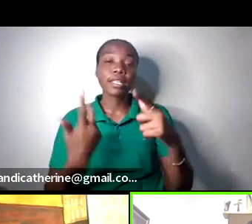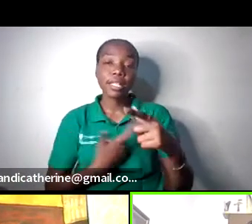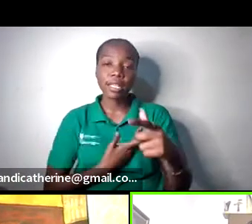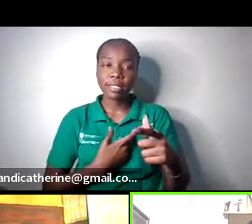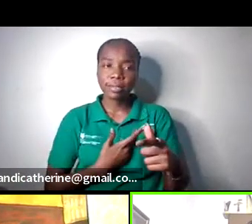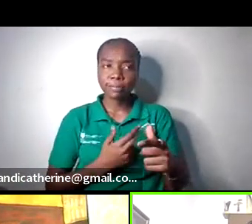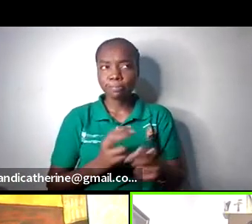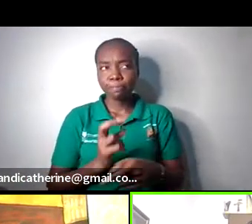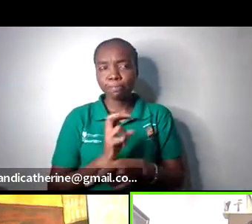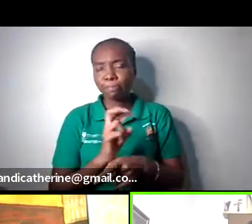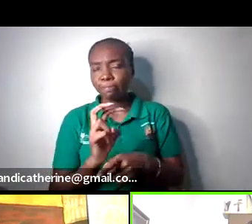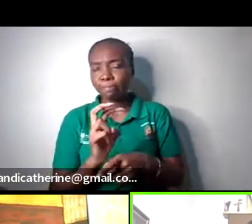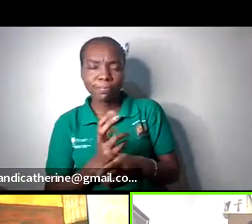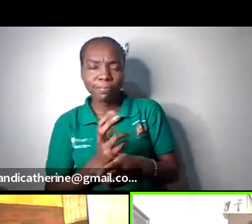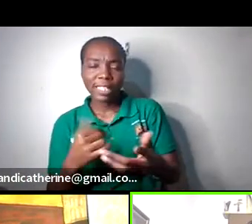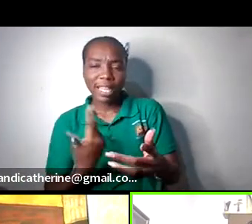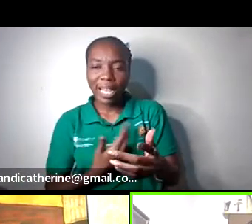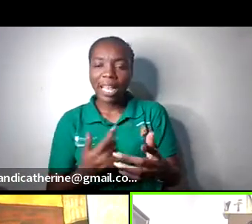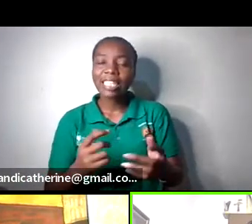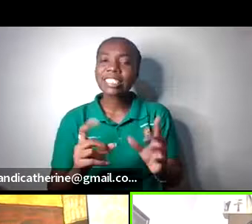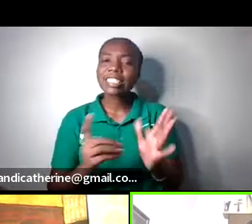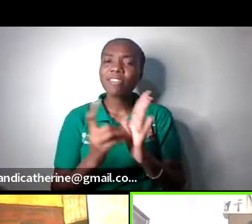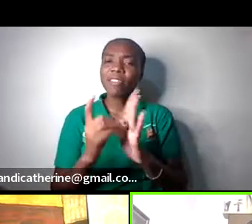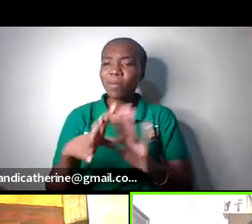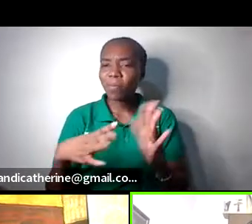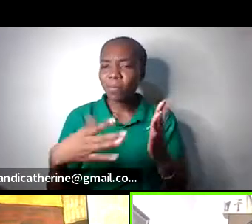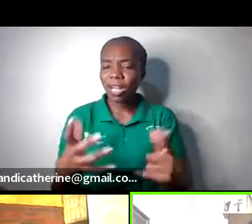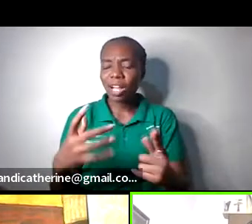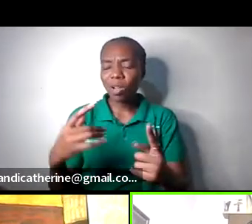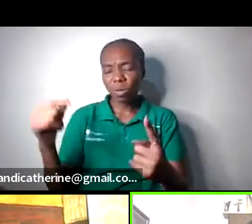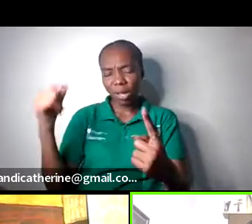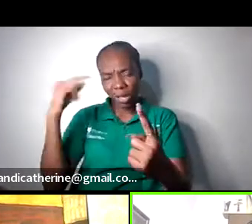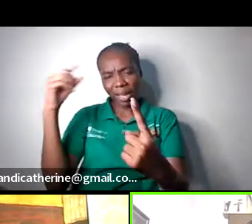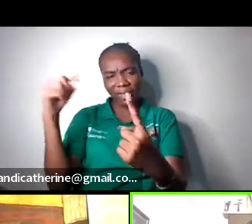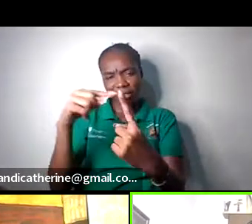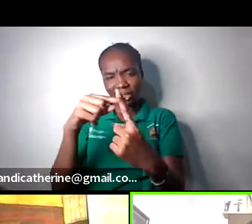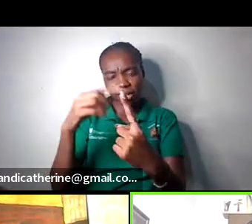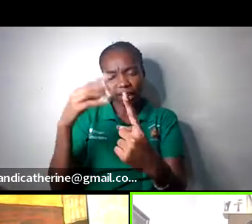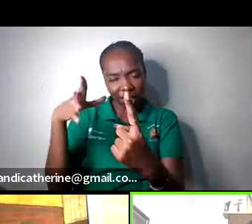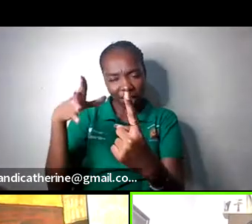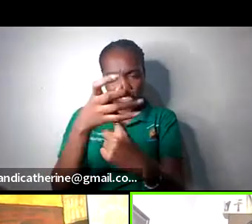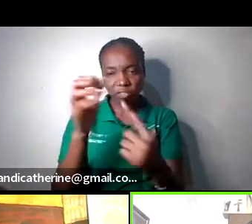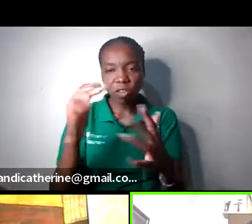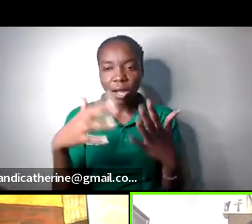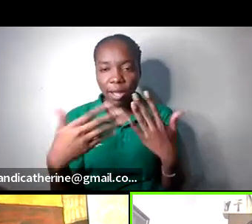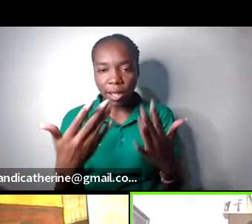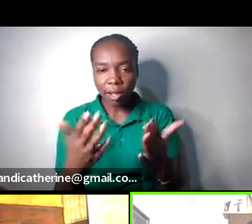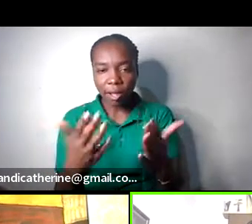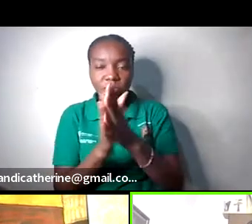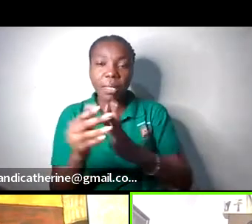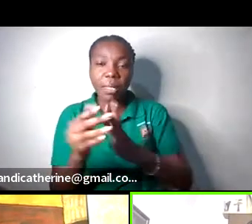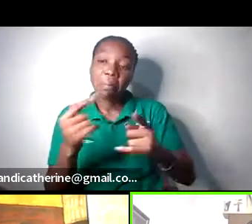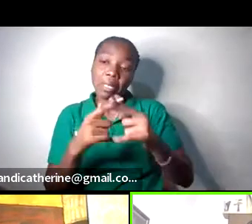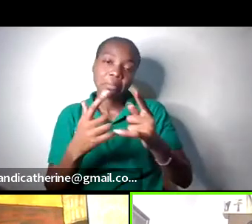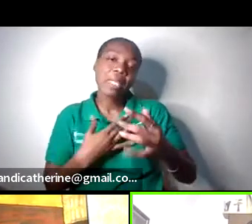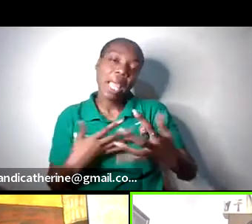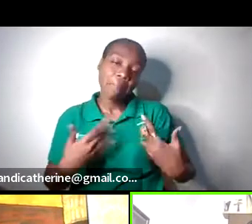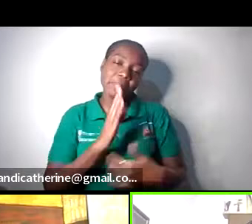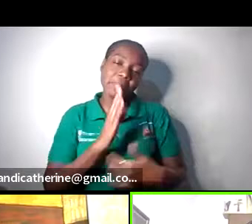which we are progressing towards achieving those aspirations. Otherwise, it's a pleasure to be here. Thank